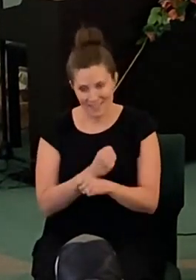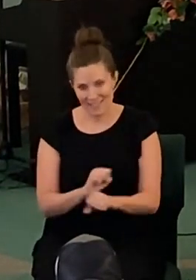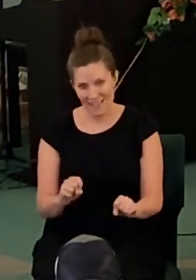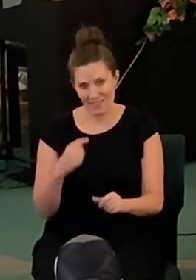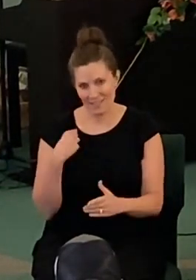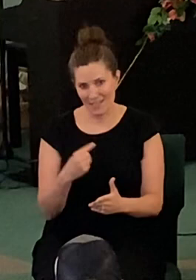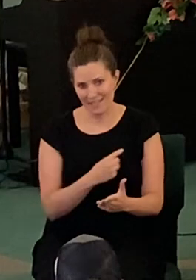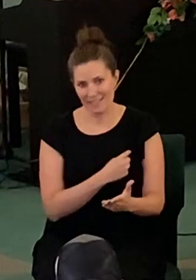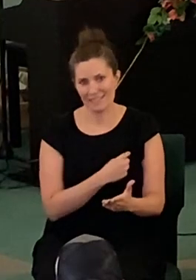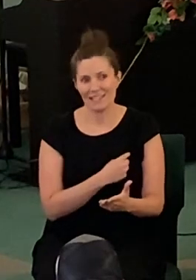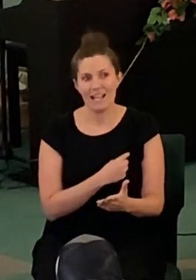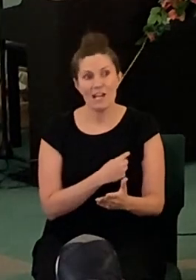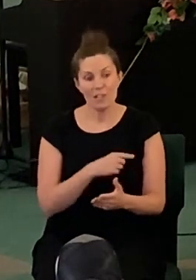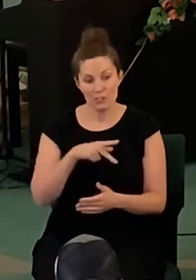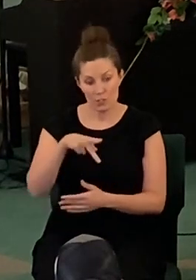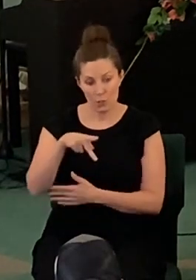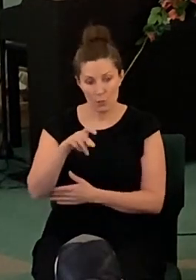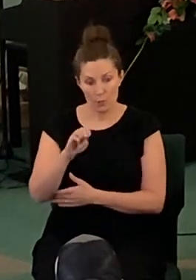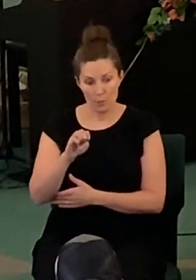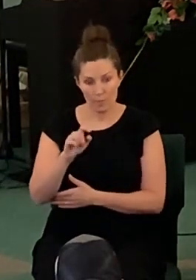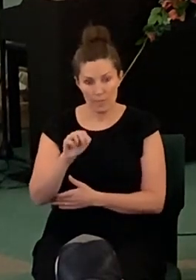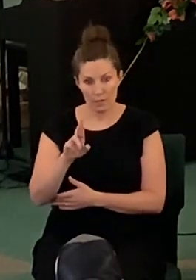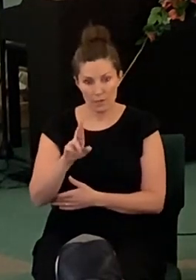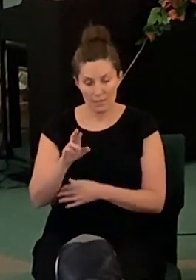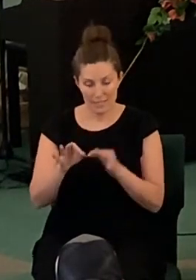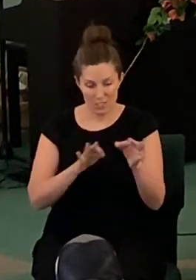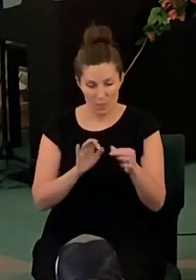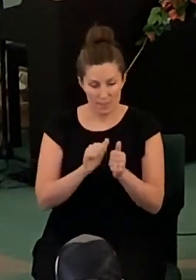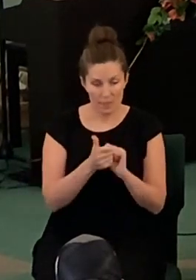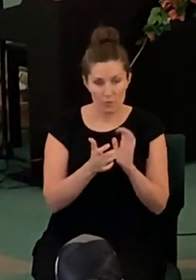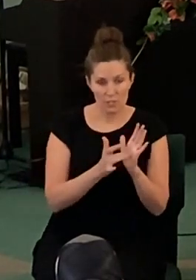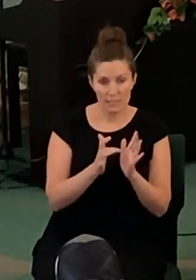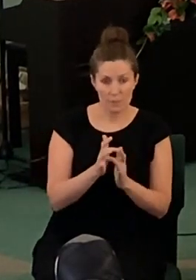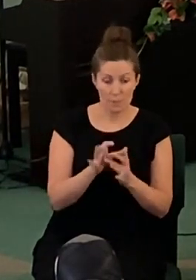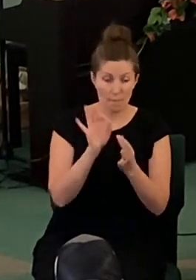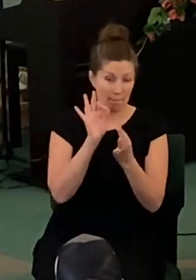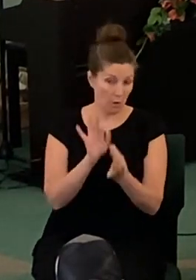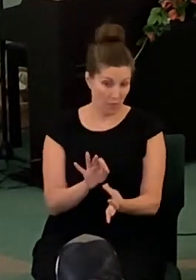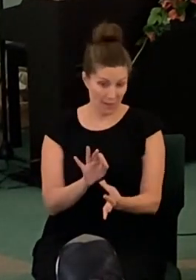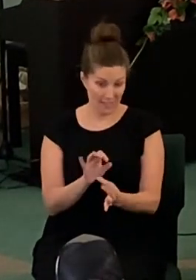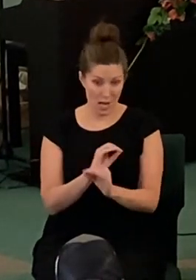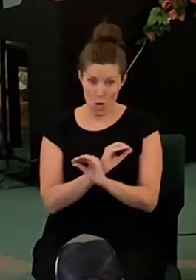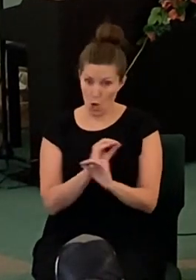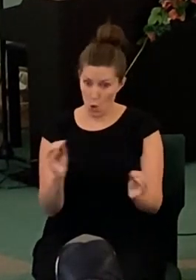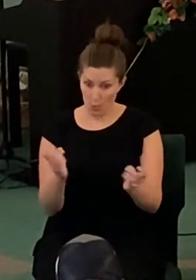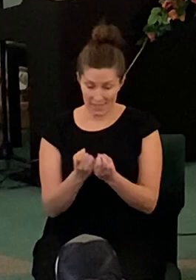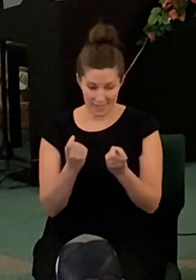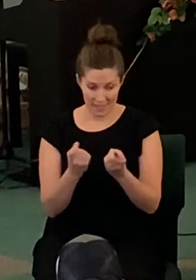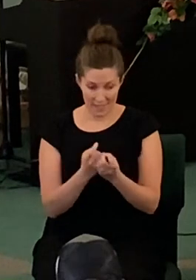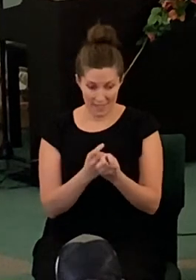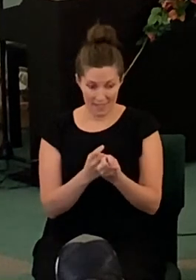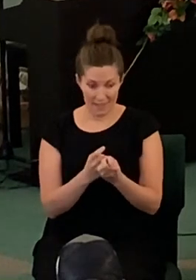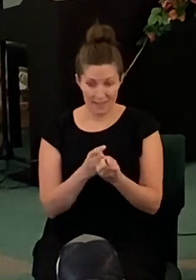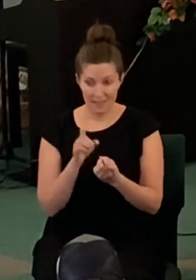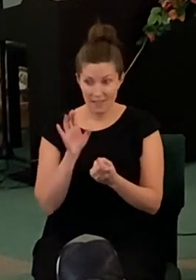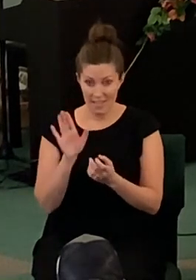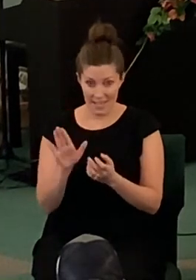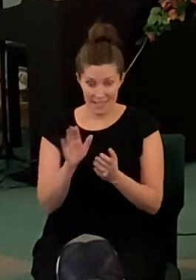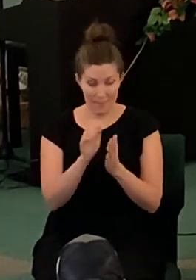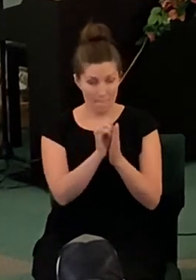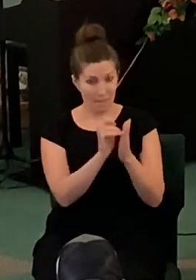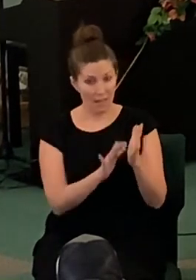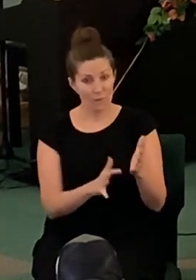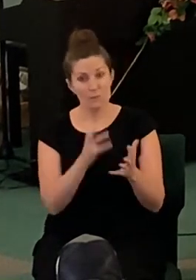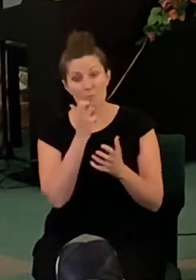And Peter describes how Jesus was perfect and sinless. He describes he had a precious blood. He